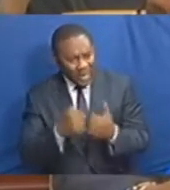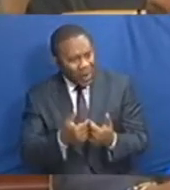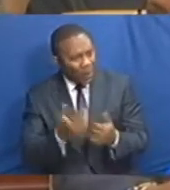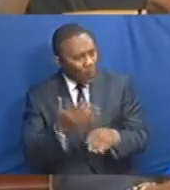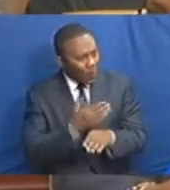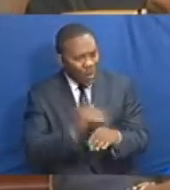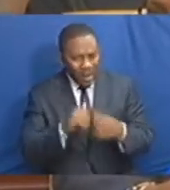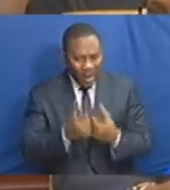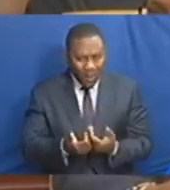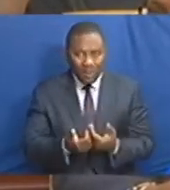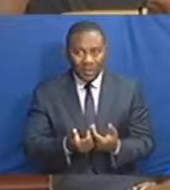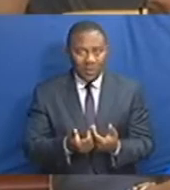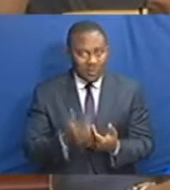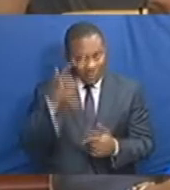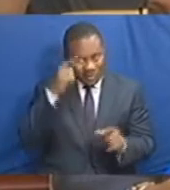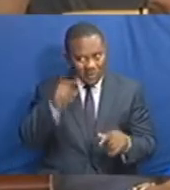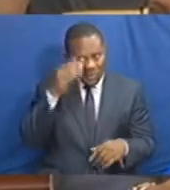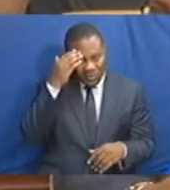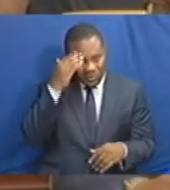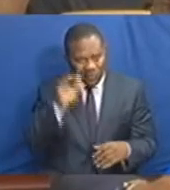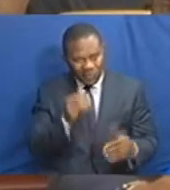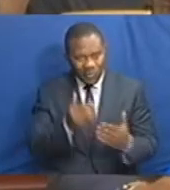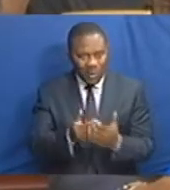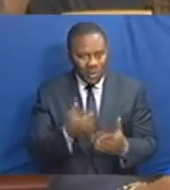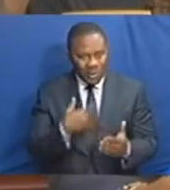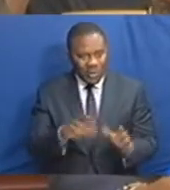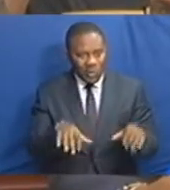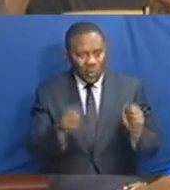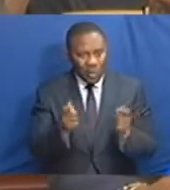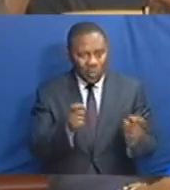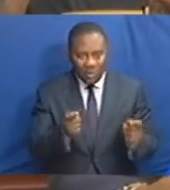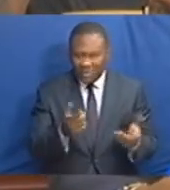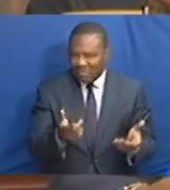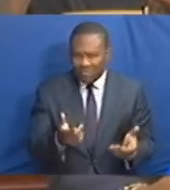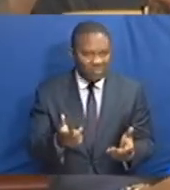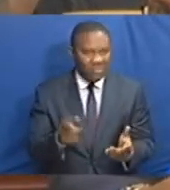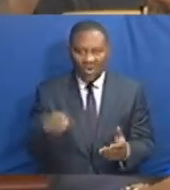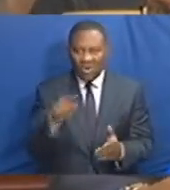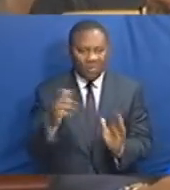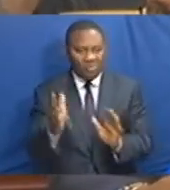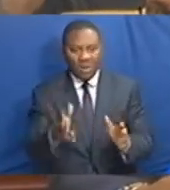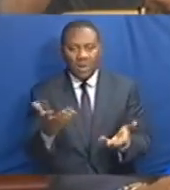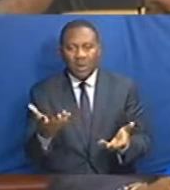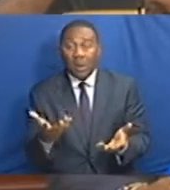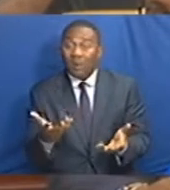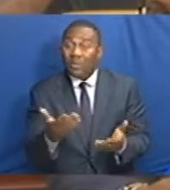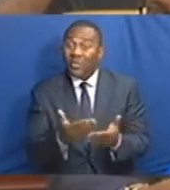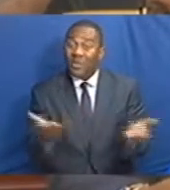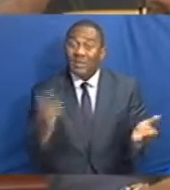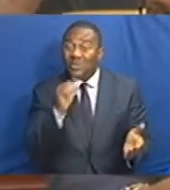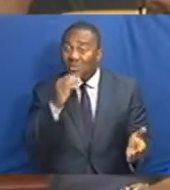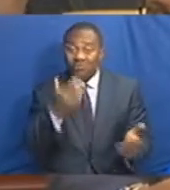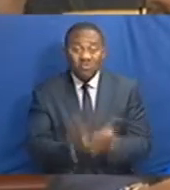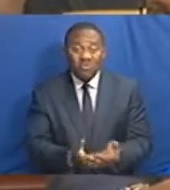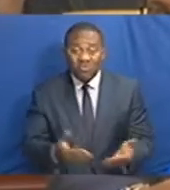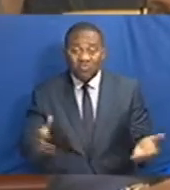were coming, we were not going to survive. The deficit that they left us, the fact that they messed up, they